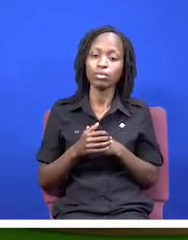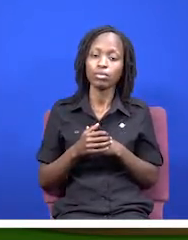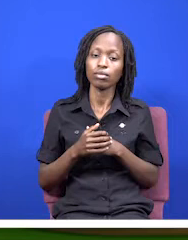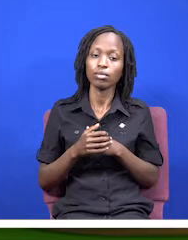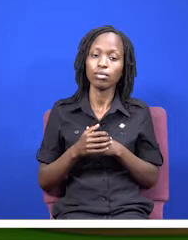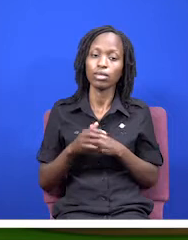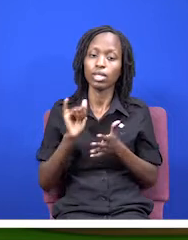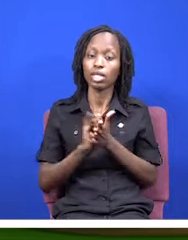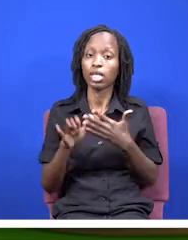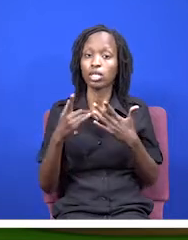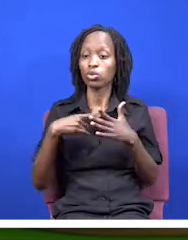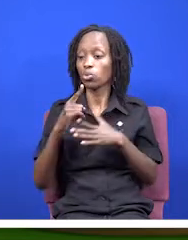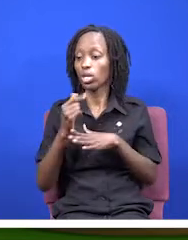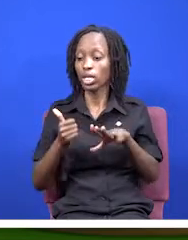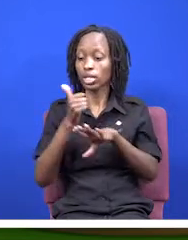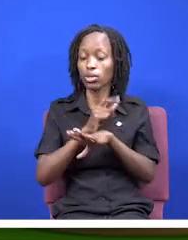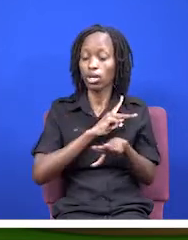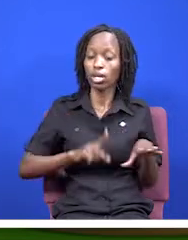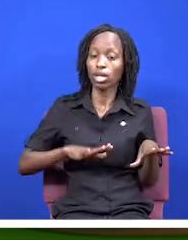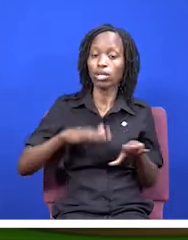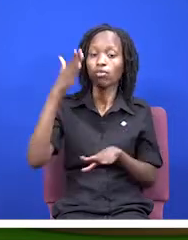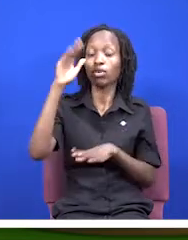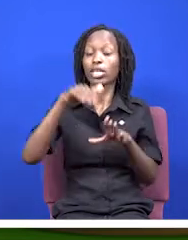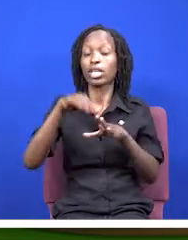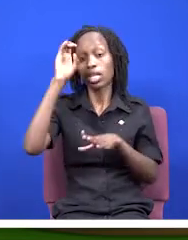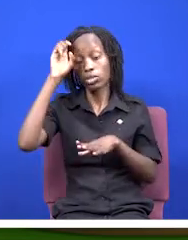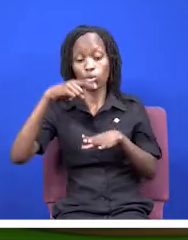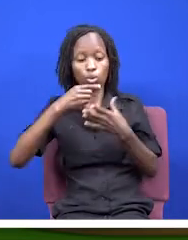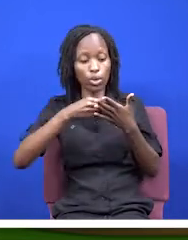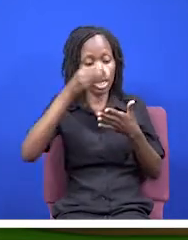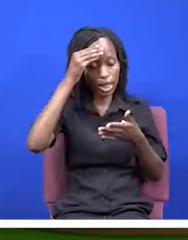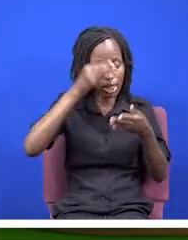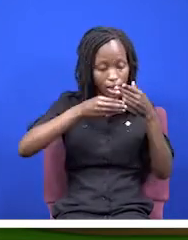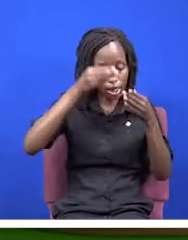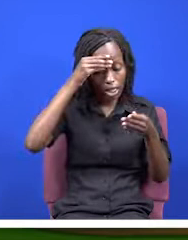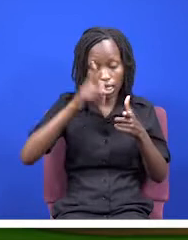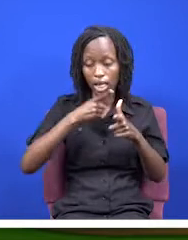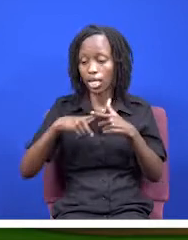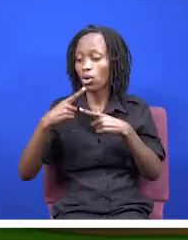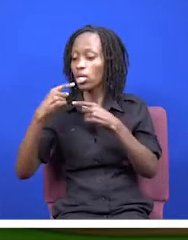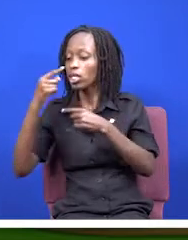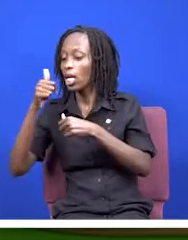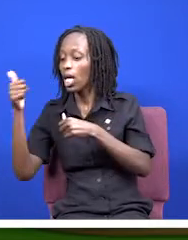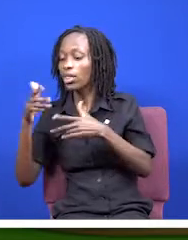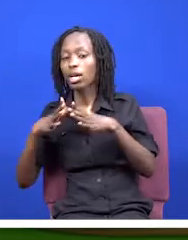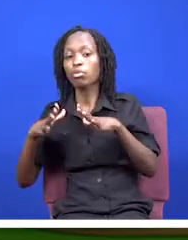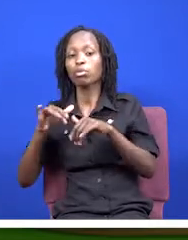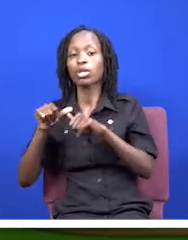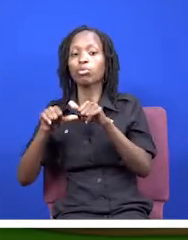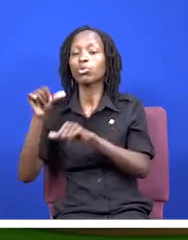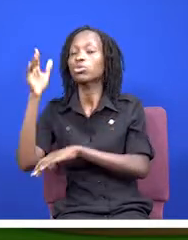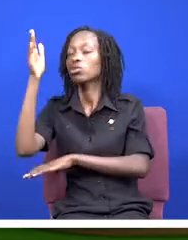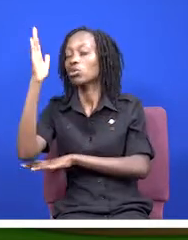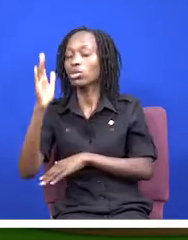that's right. That's how we establish the kingdom of God in education. We learn and tell others, use that education